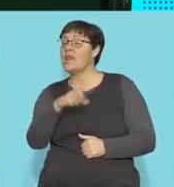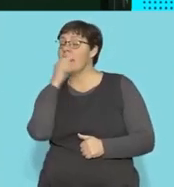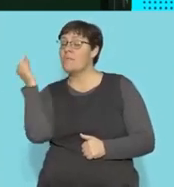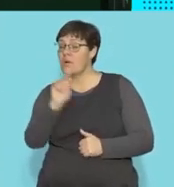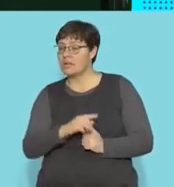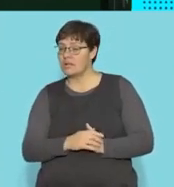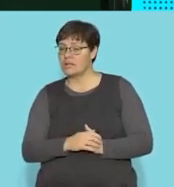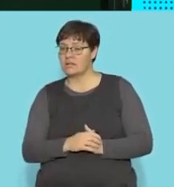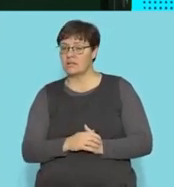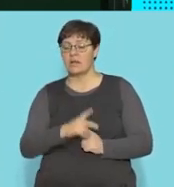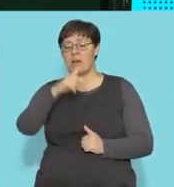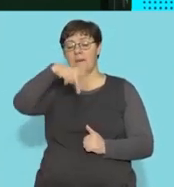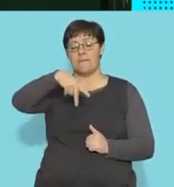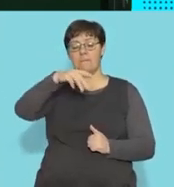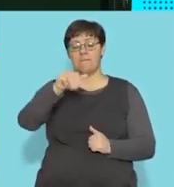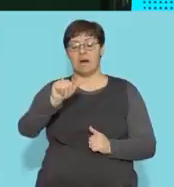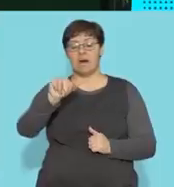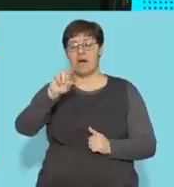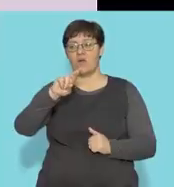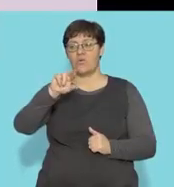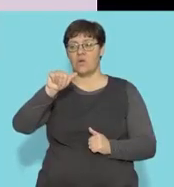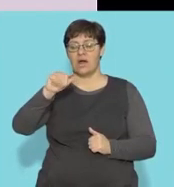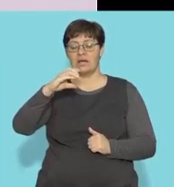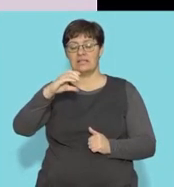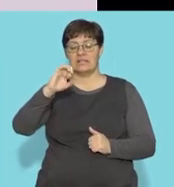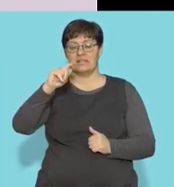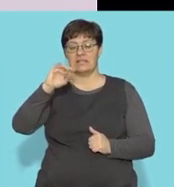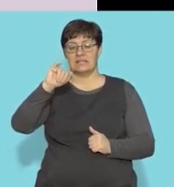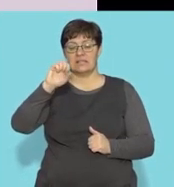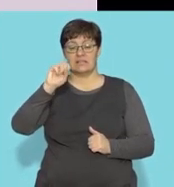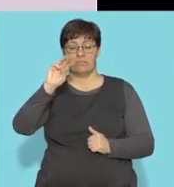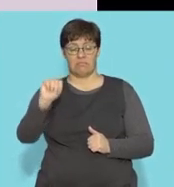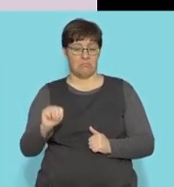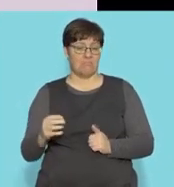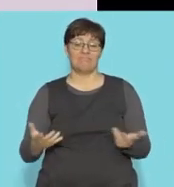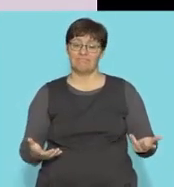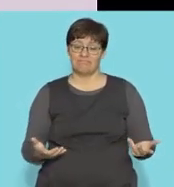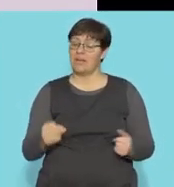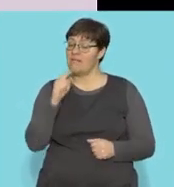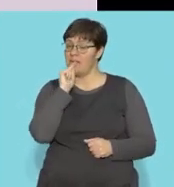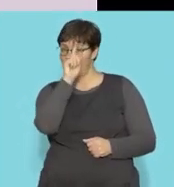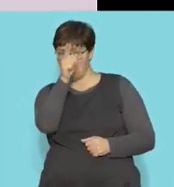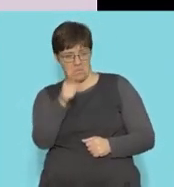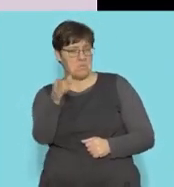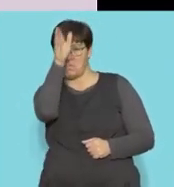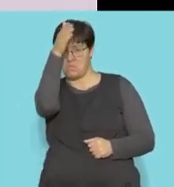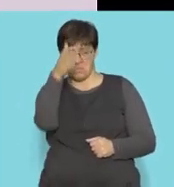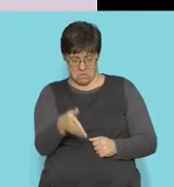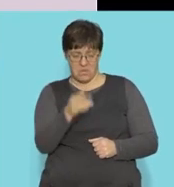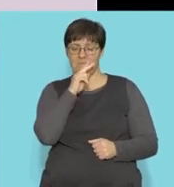something called parasitism. And so here, our answer is going to be